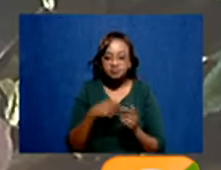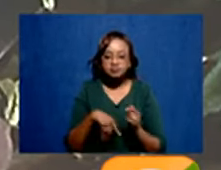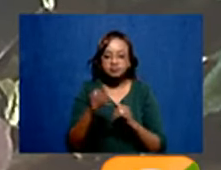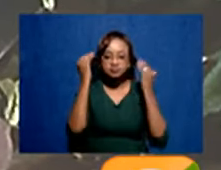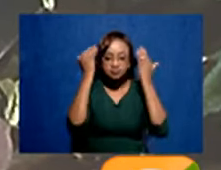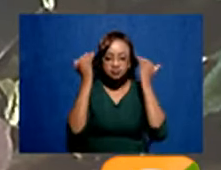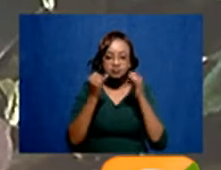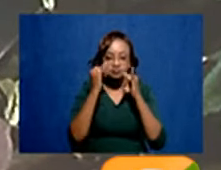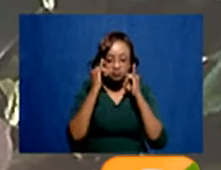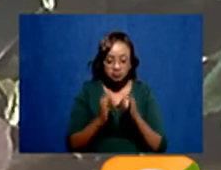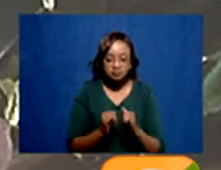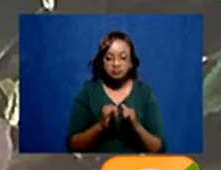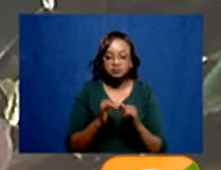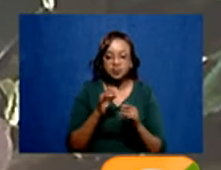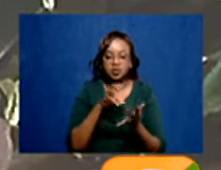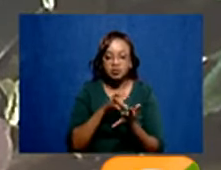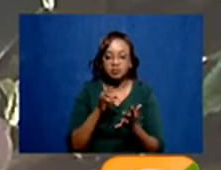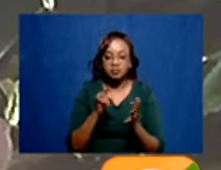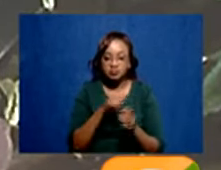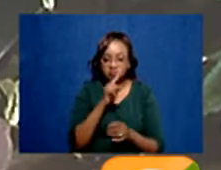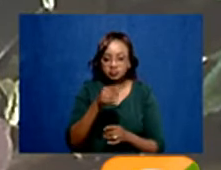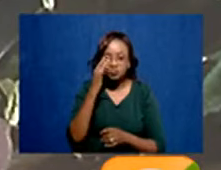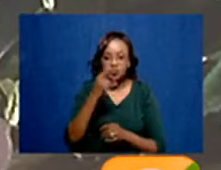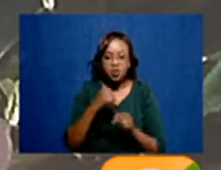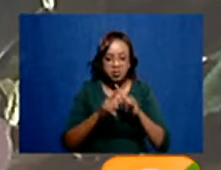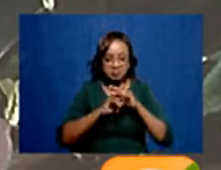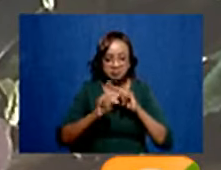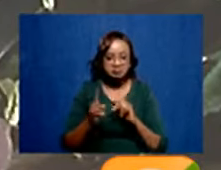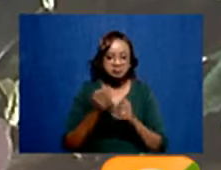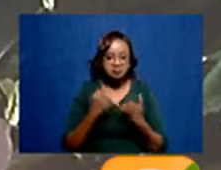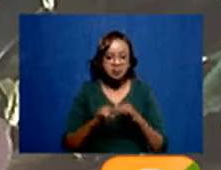face fresh charges of escaping from lawful custody.